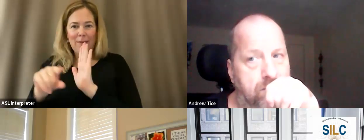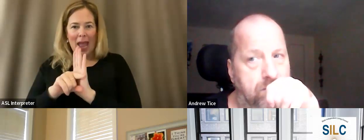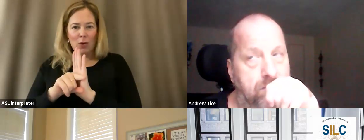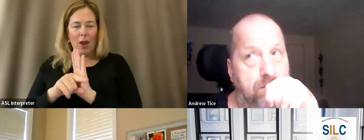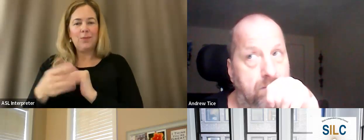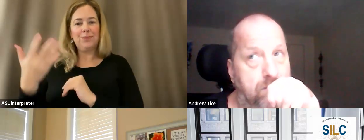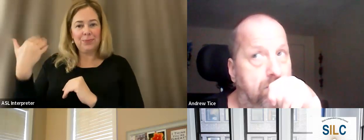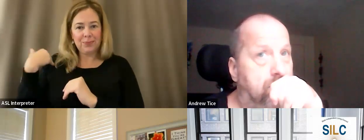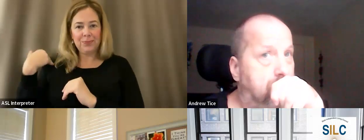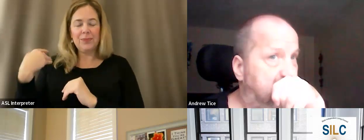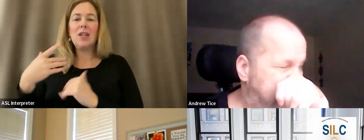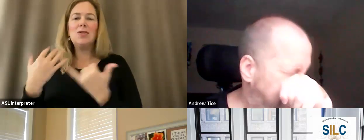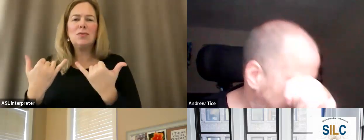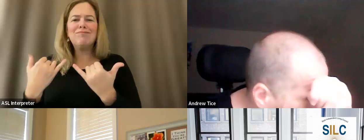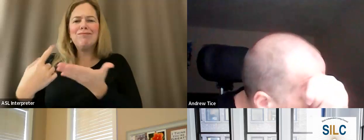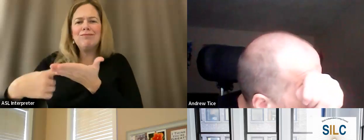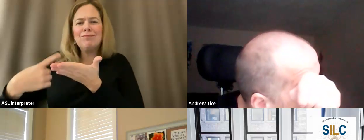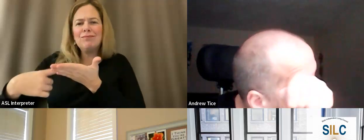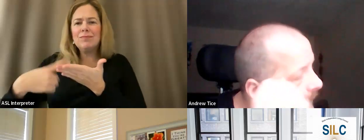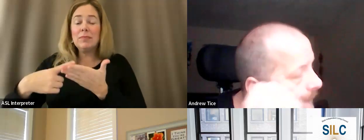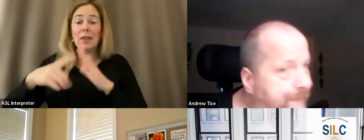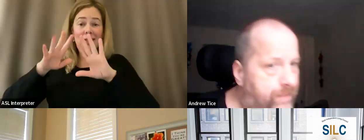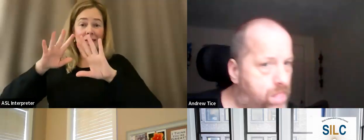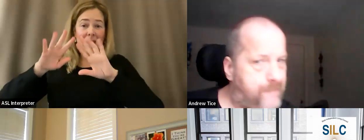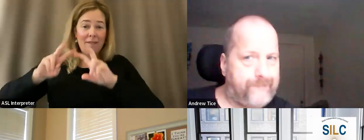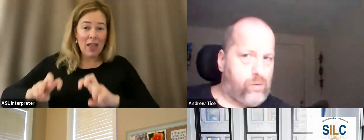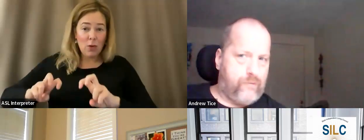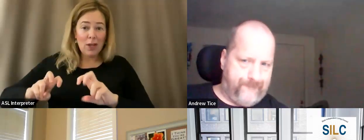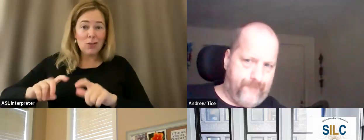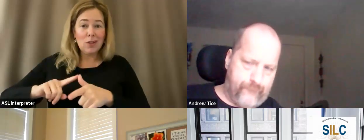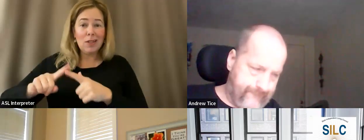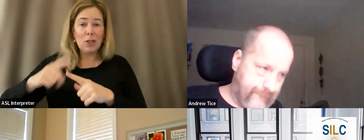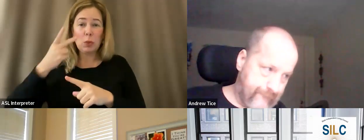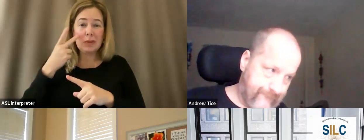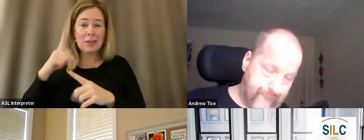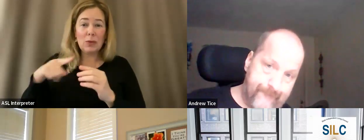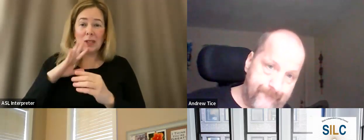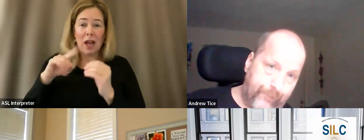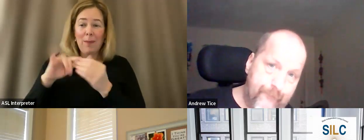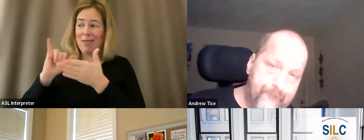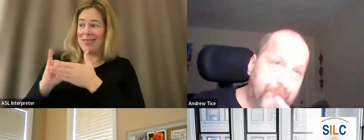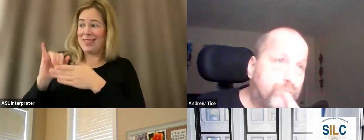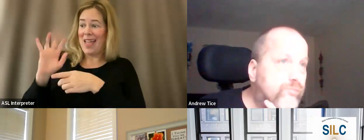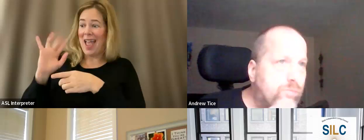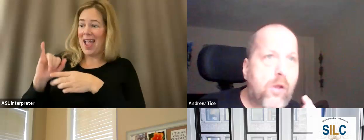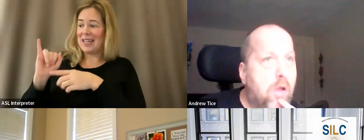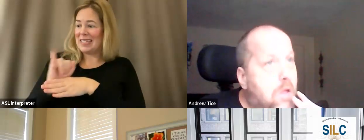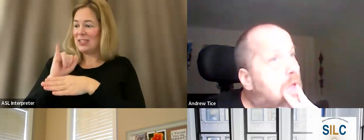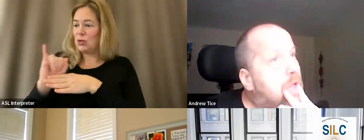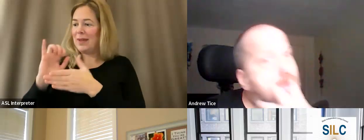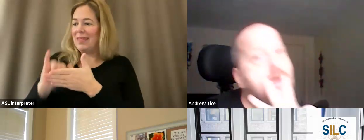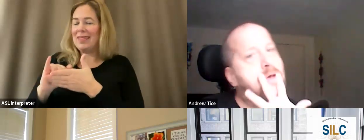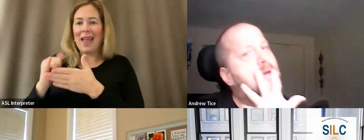about evaluation. And you will see when you look at the actual instrument itself that the language that's